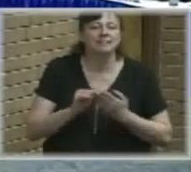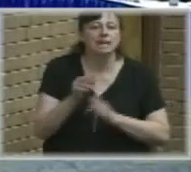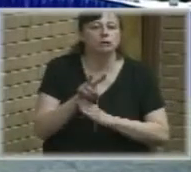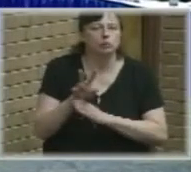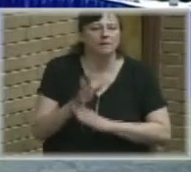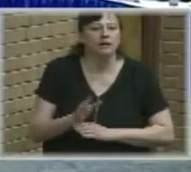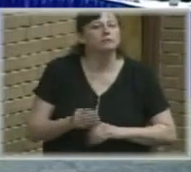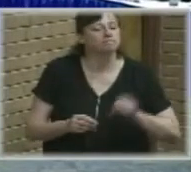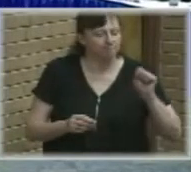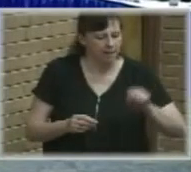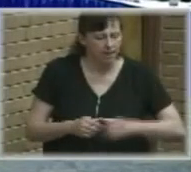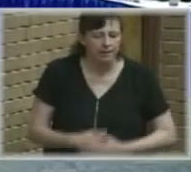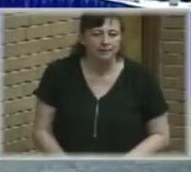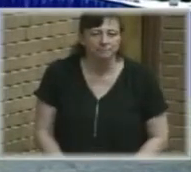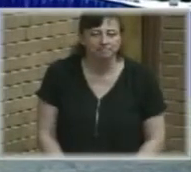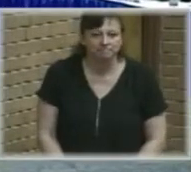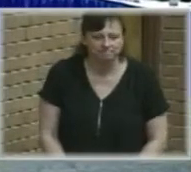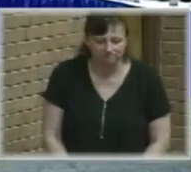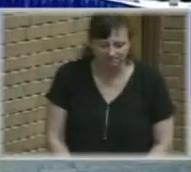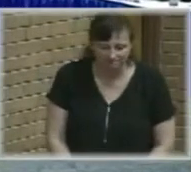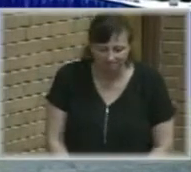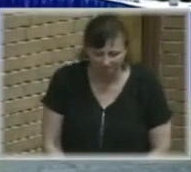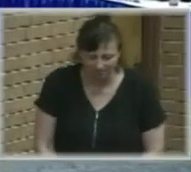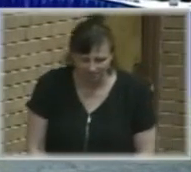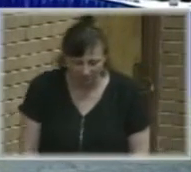Aye. Supervisor Mealy? Aye.